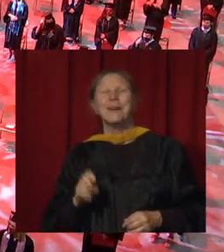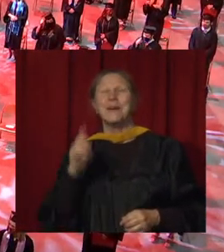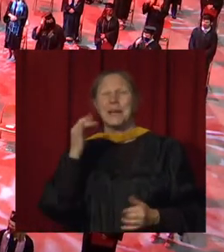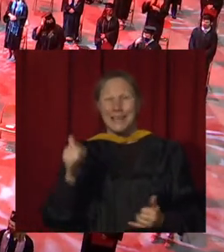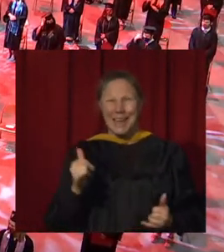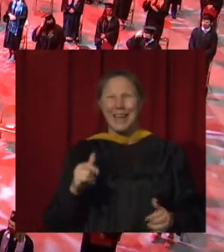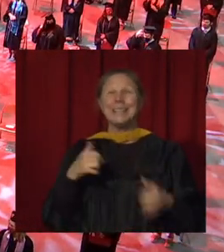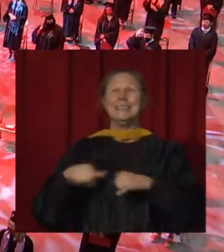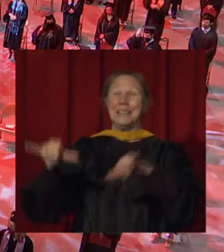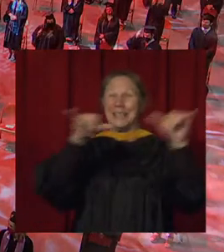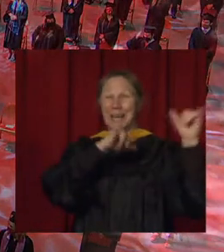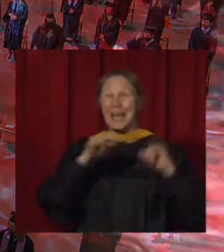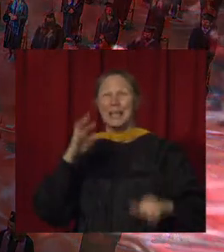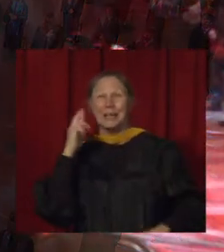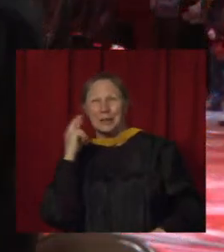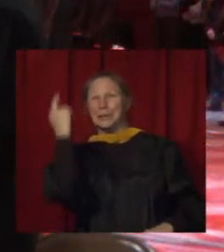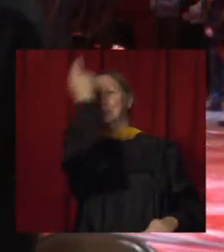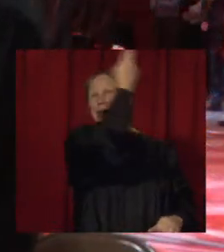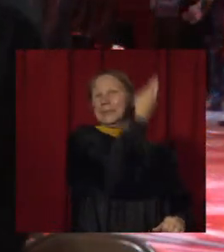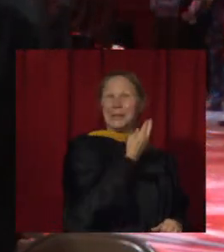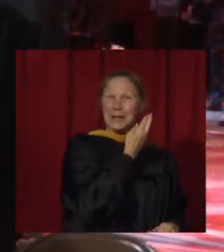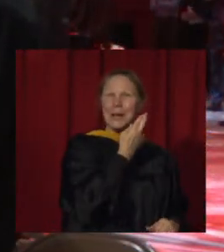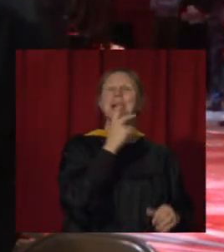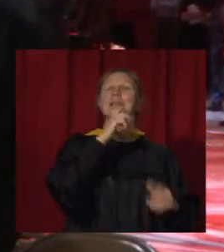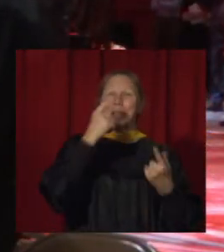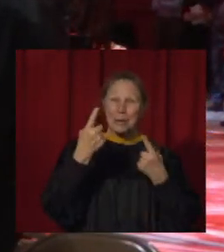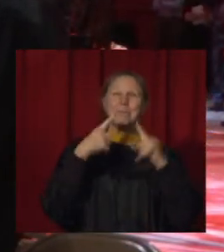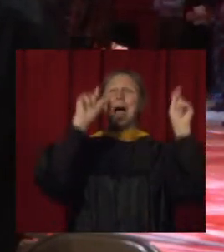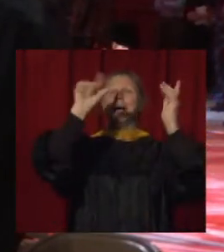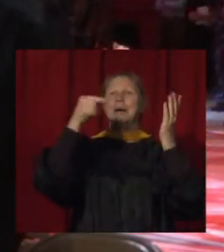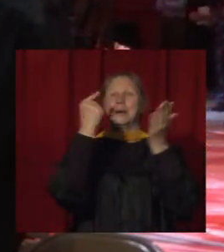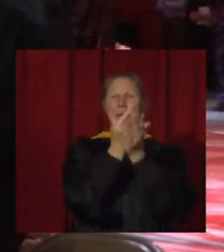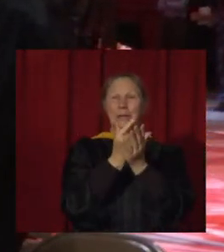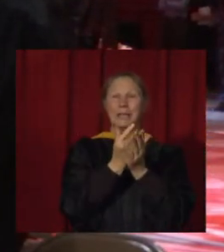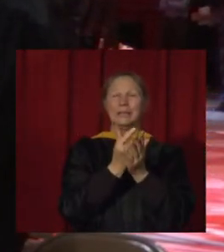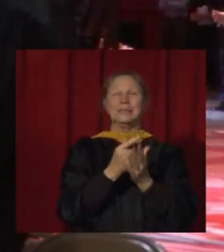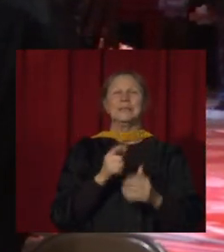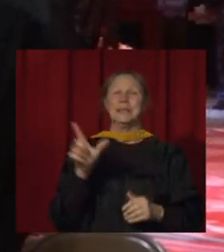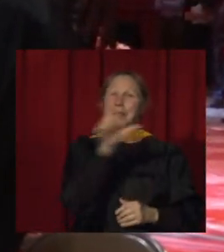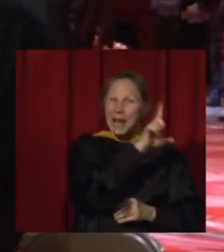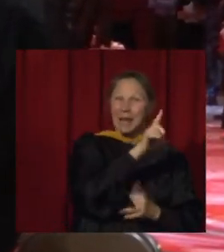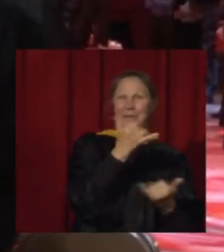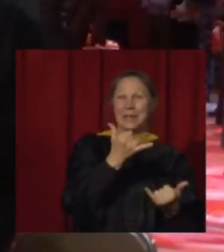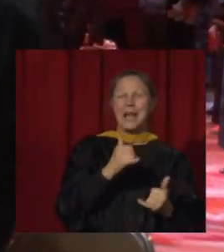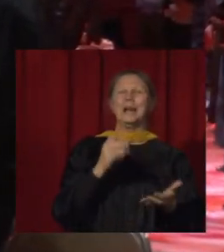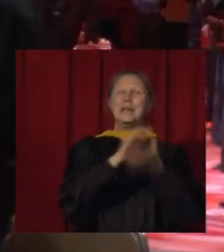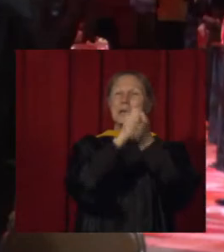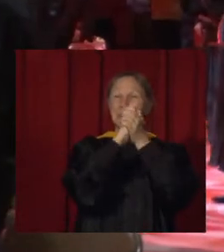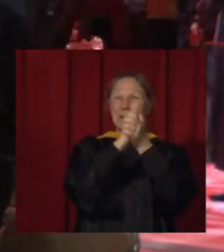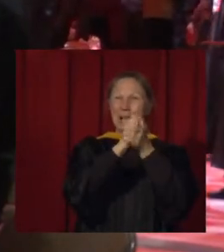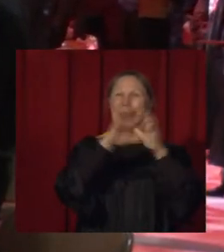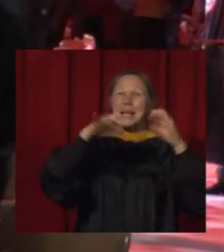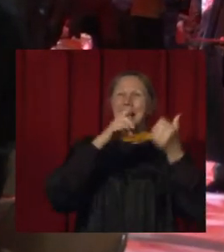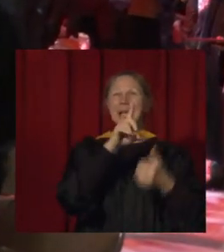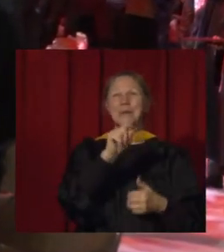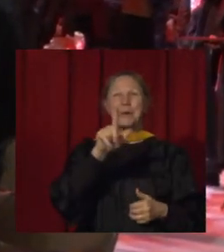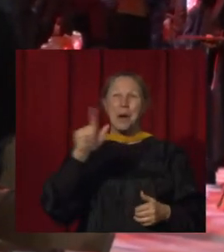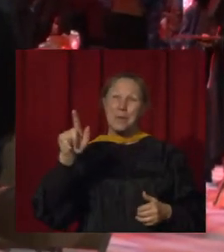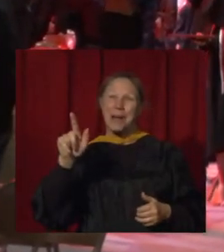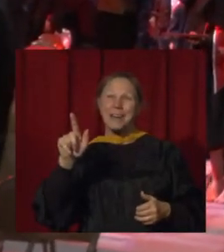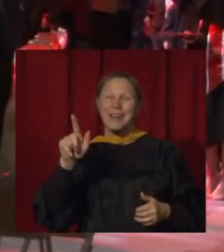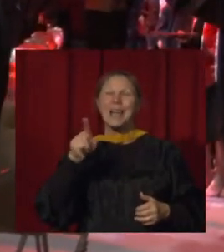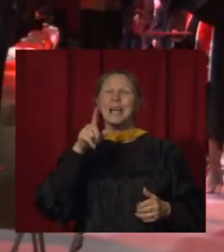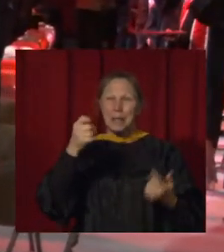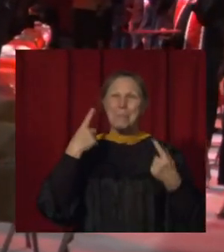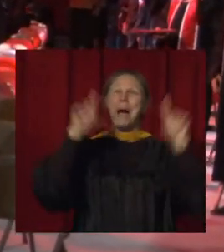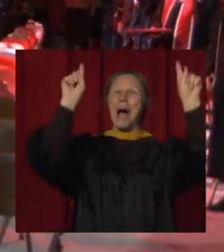Now in unison, please shift to symbolize the accomplishments you made, your tassel to the left side. Congratulations, class of 2021,